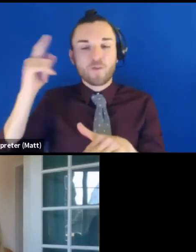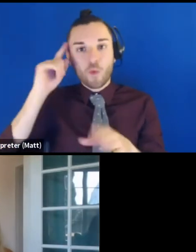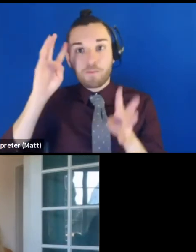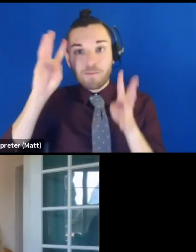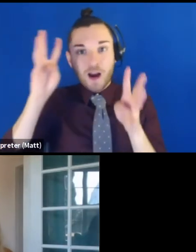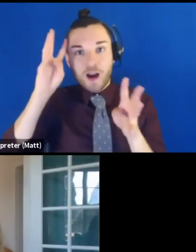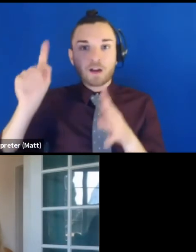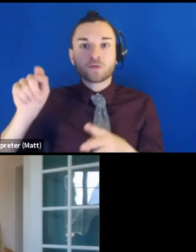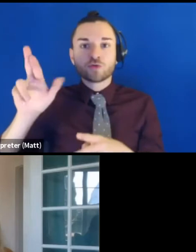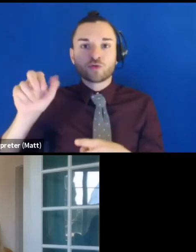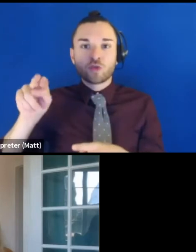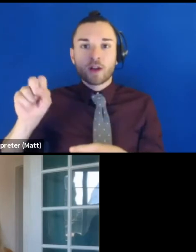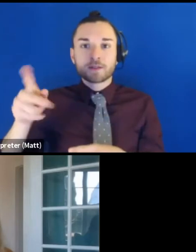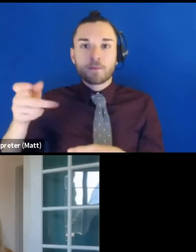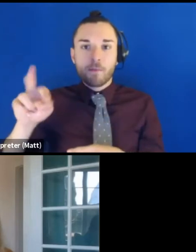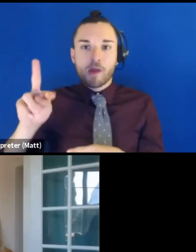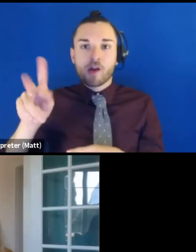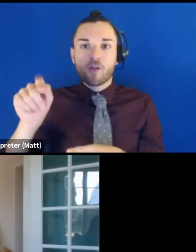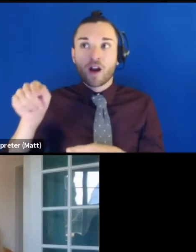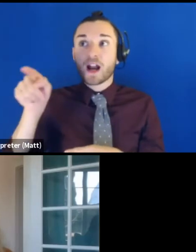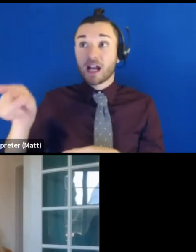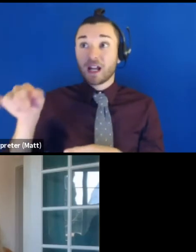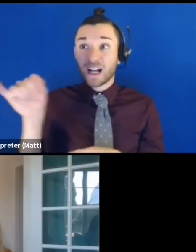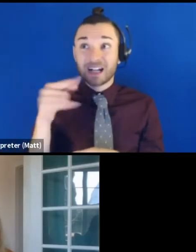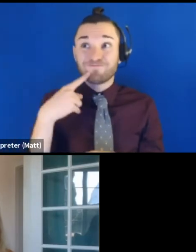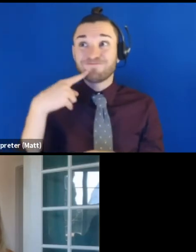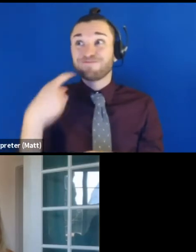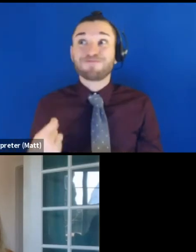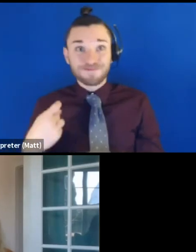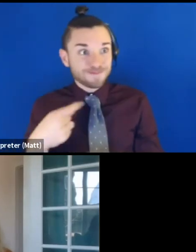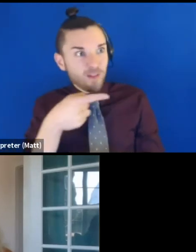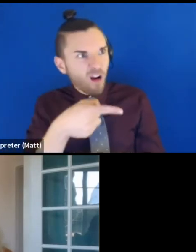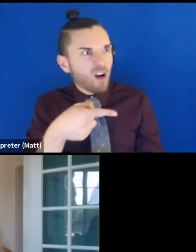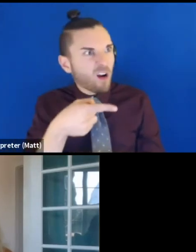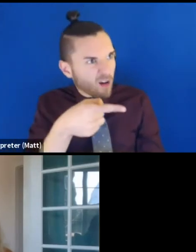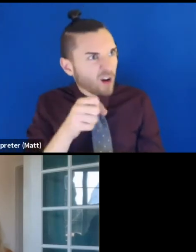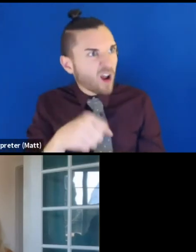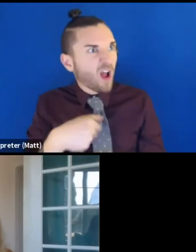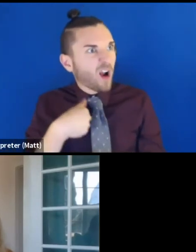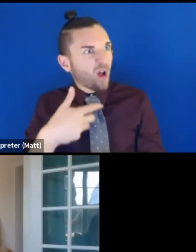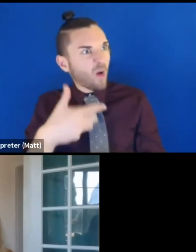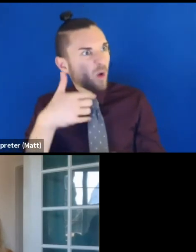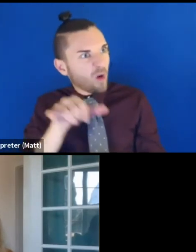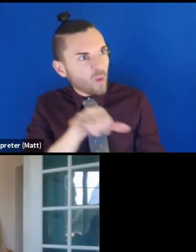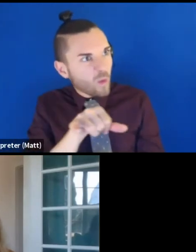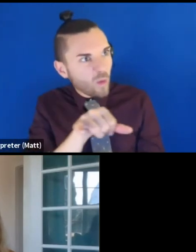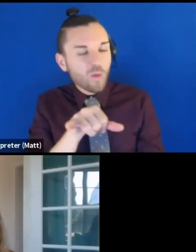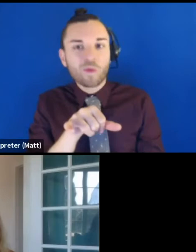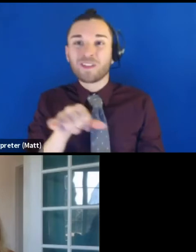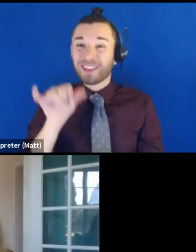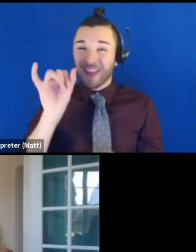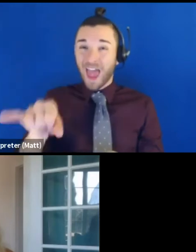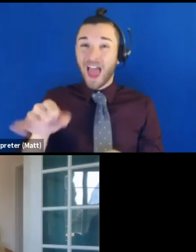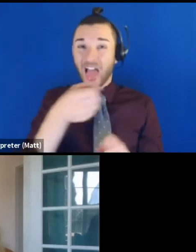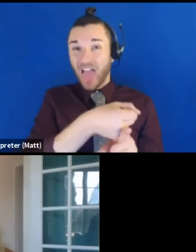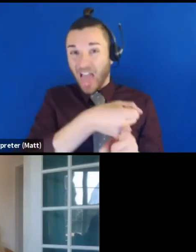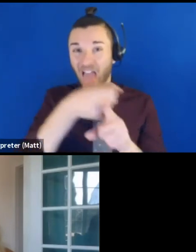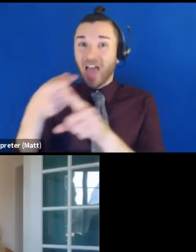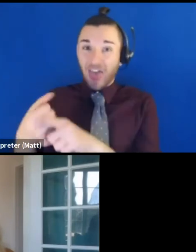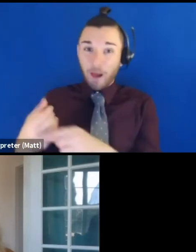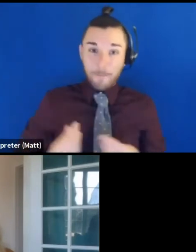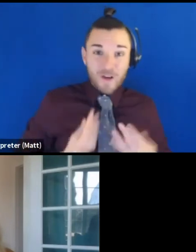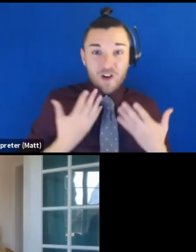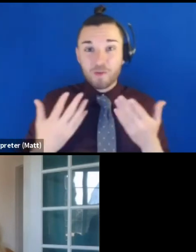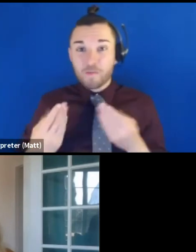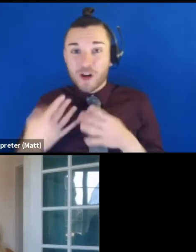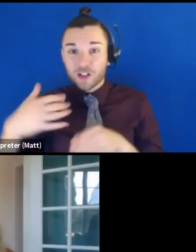in an envy way, where it was like, well, if she can do it, like I want to be able to do it. Because a lot of the people who created those shows there's a